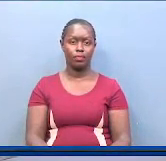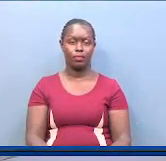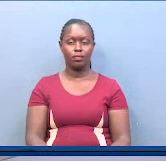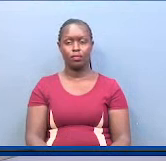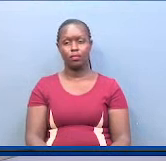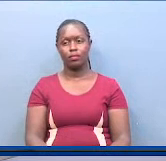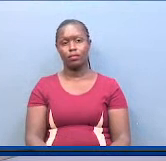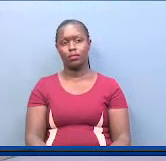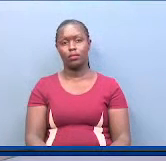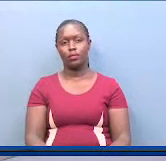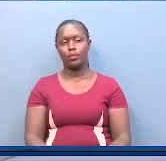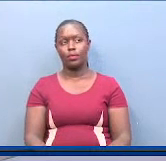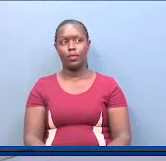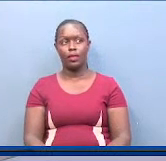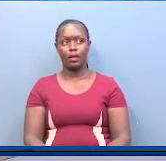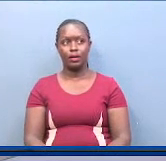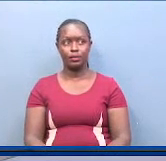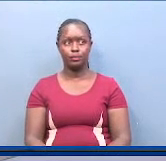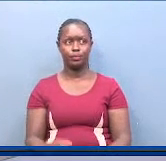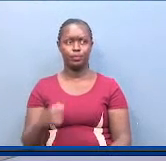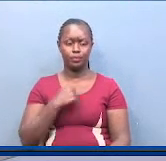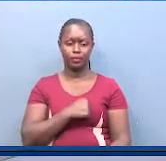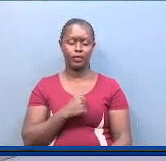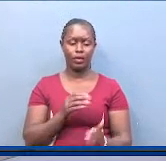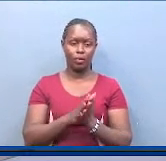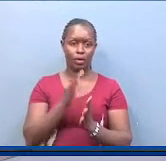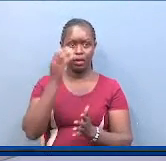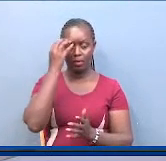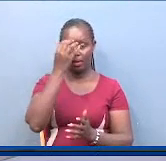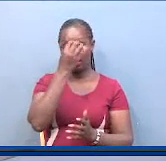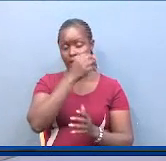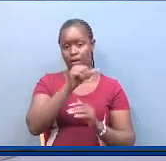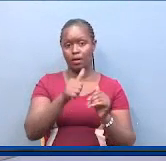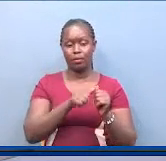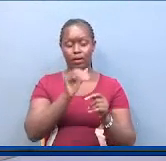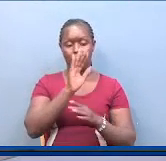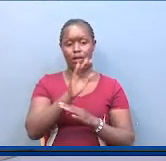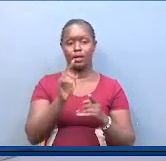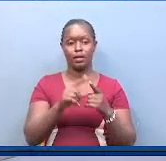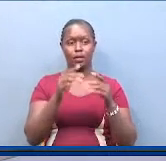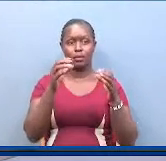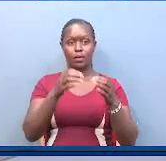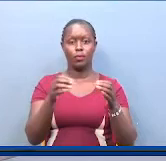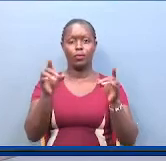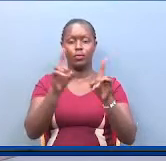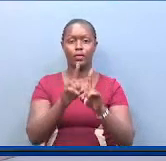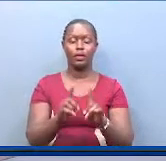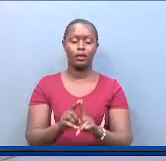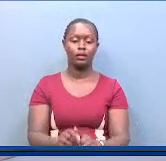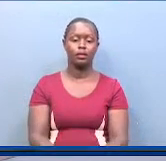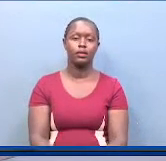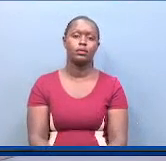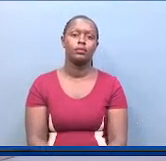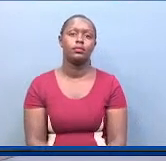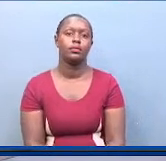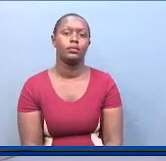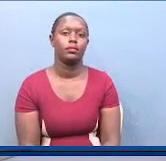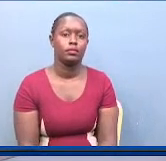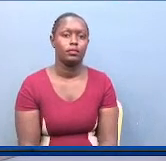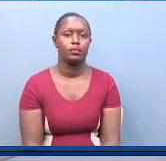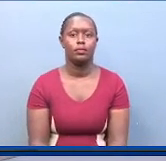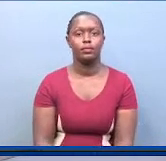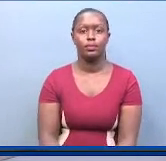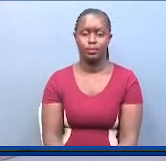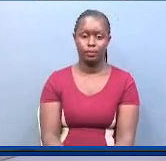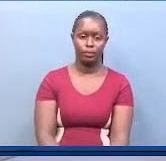really sympathize with Martha Karua in terms of his party. In fact, for the whole of this month,